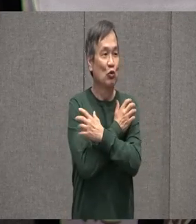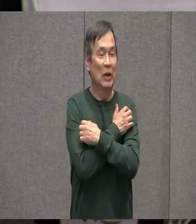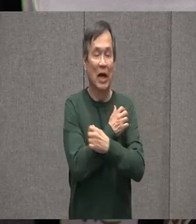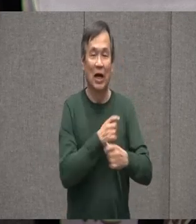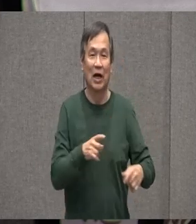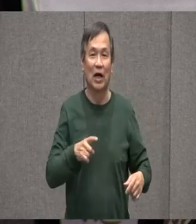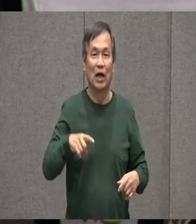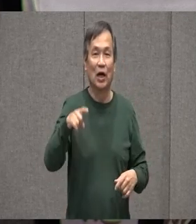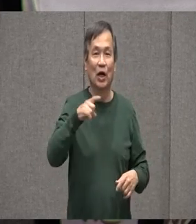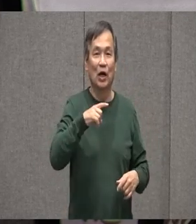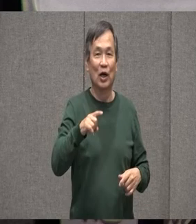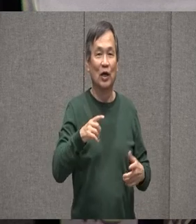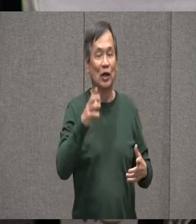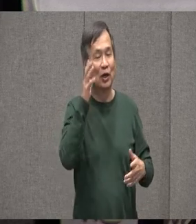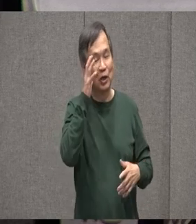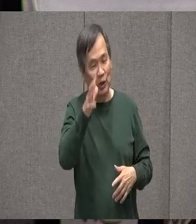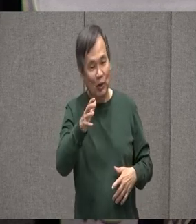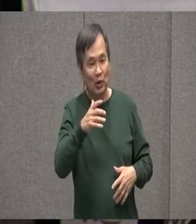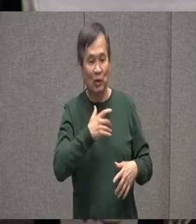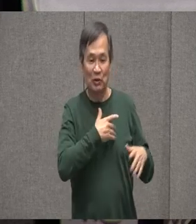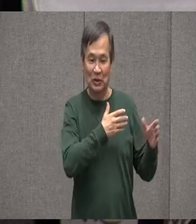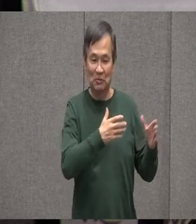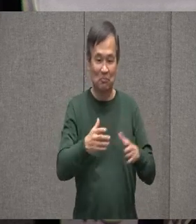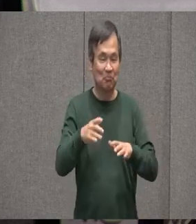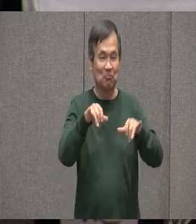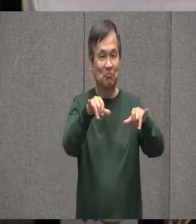paws. Once groomed, the bears planned to stay.